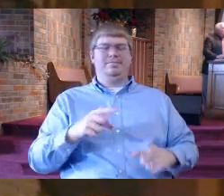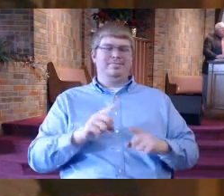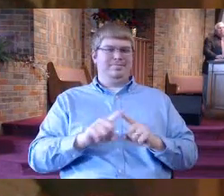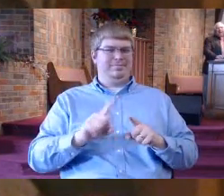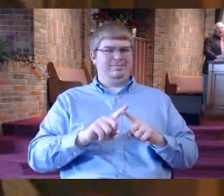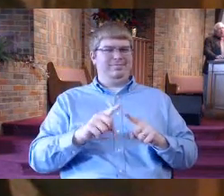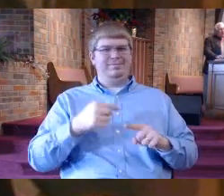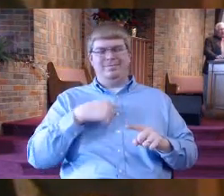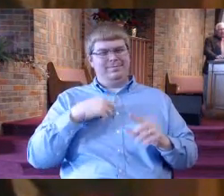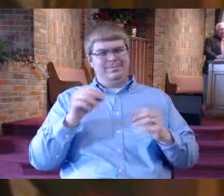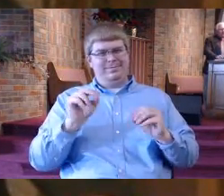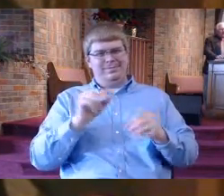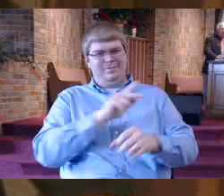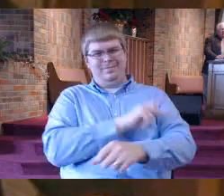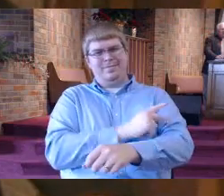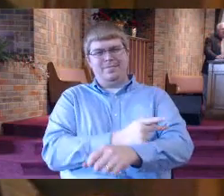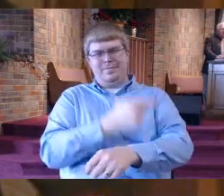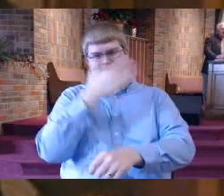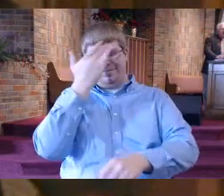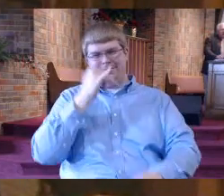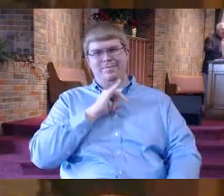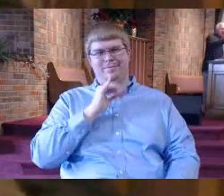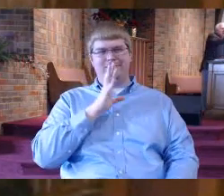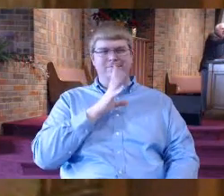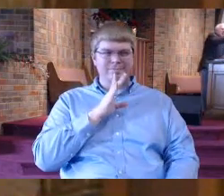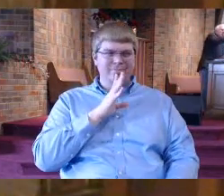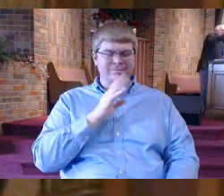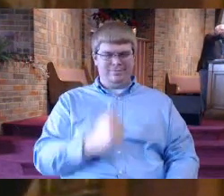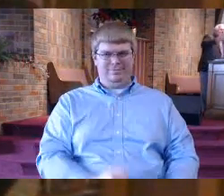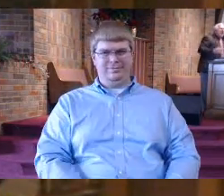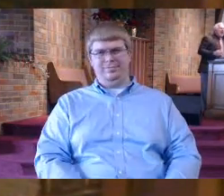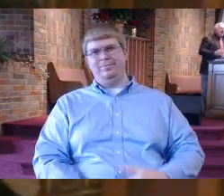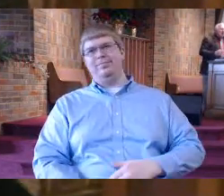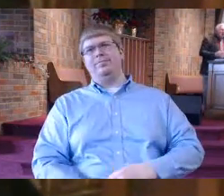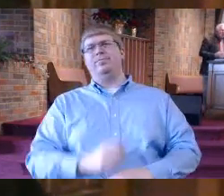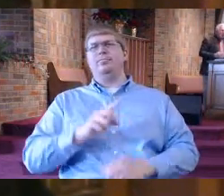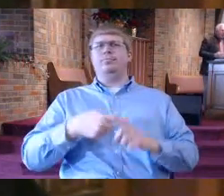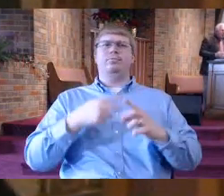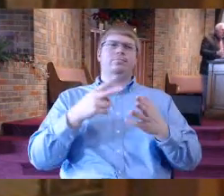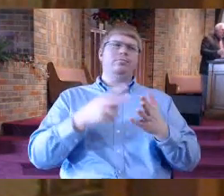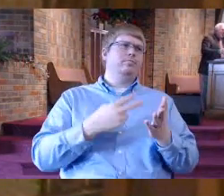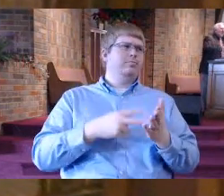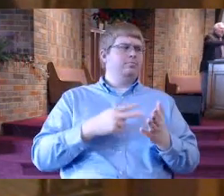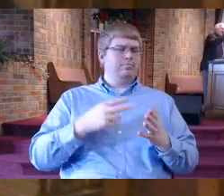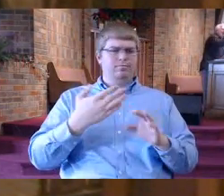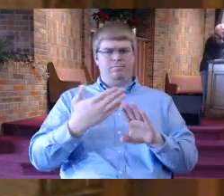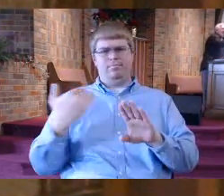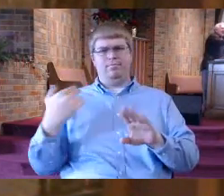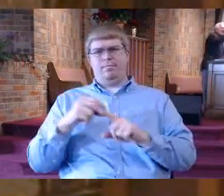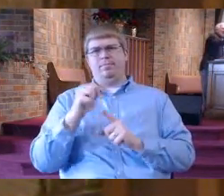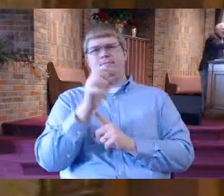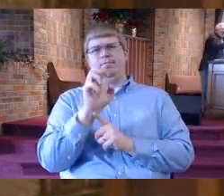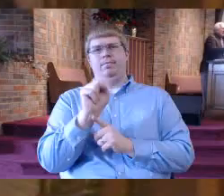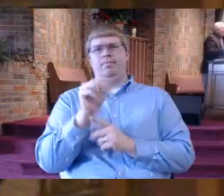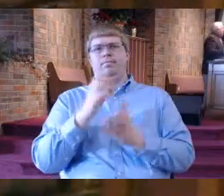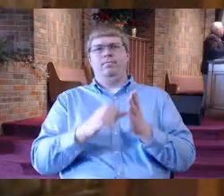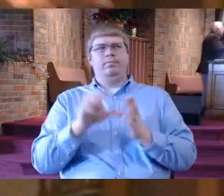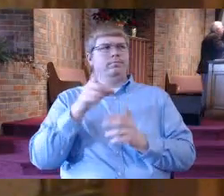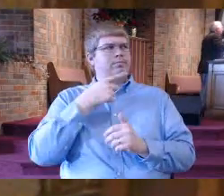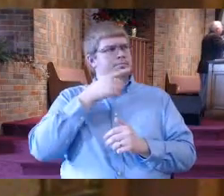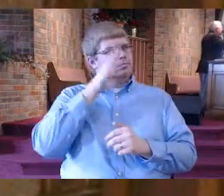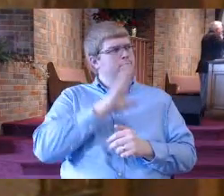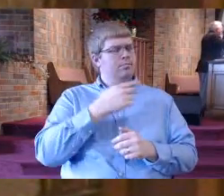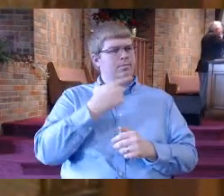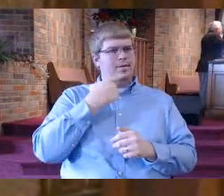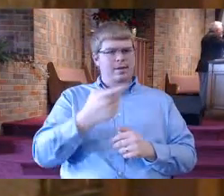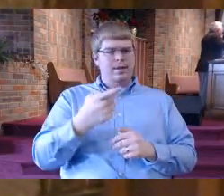But I have no power of speech. And so when we read back in Genesis chapter 1, God said, and just